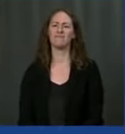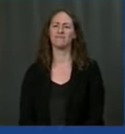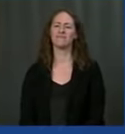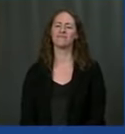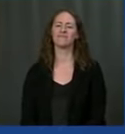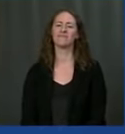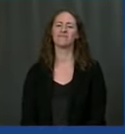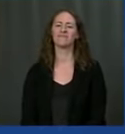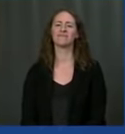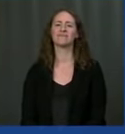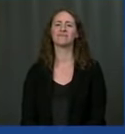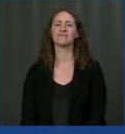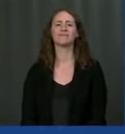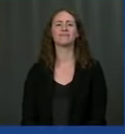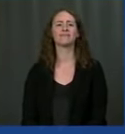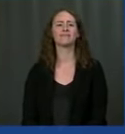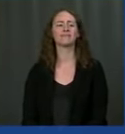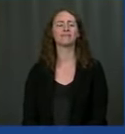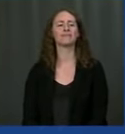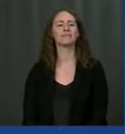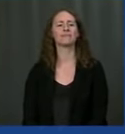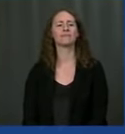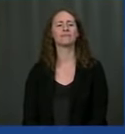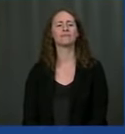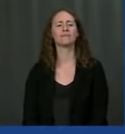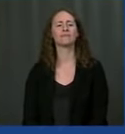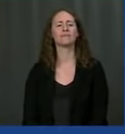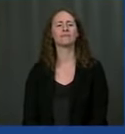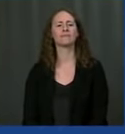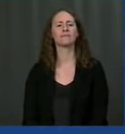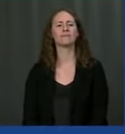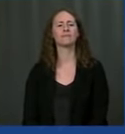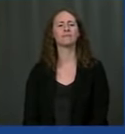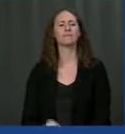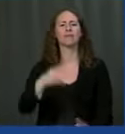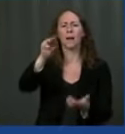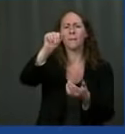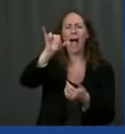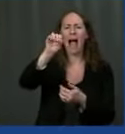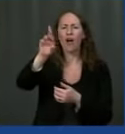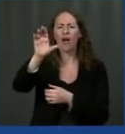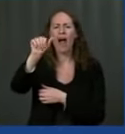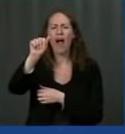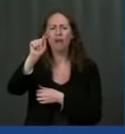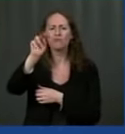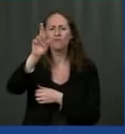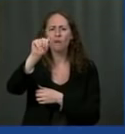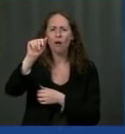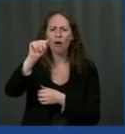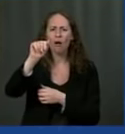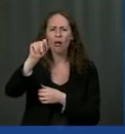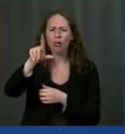Mayor Cantrell, are you on? I don't think she was able to get connected.